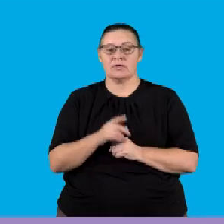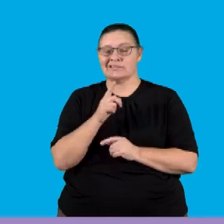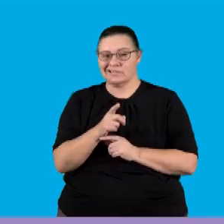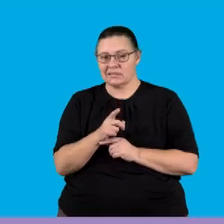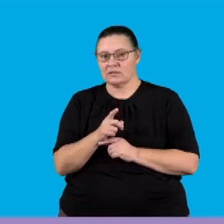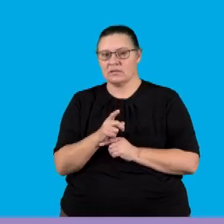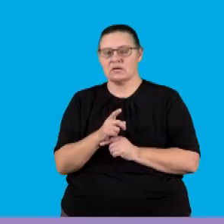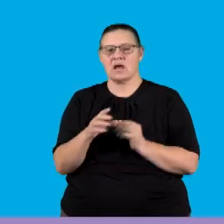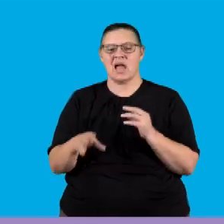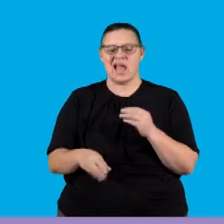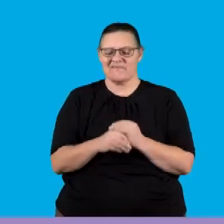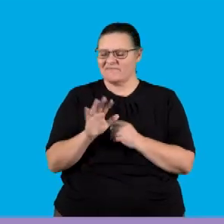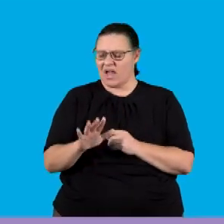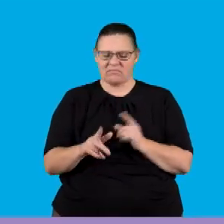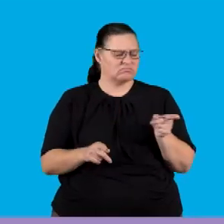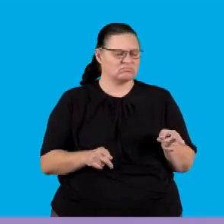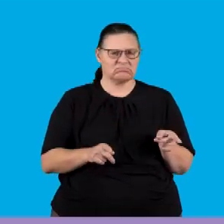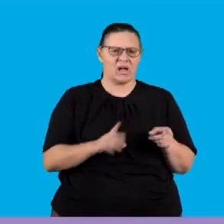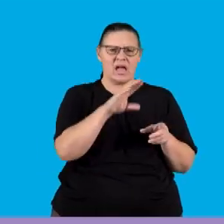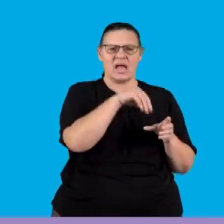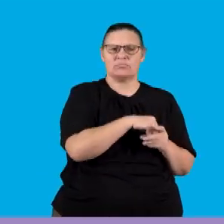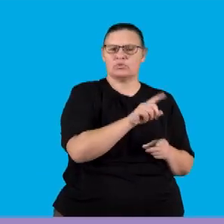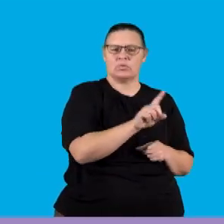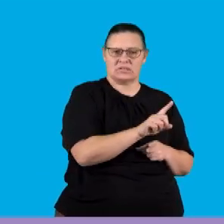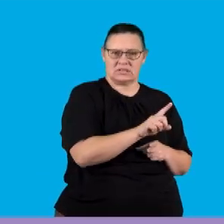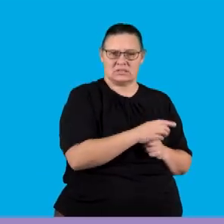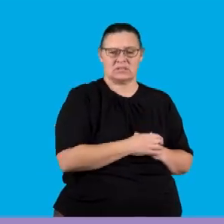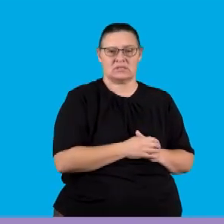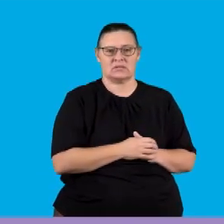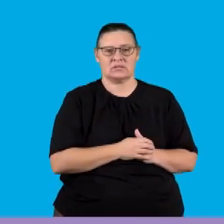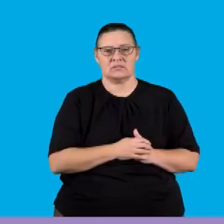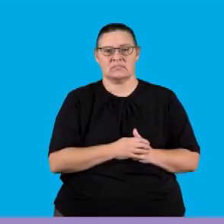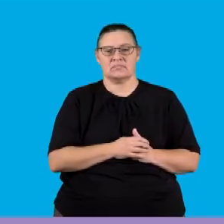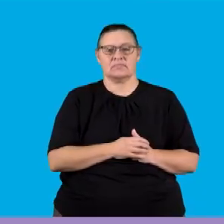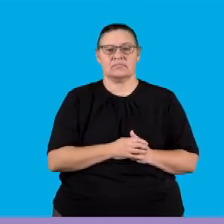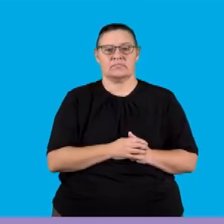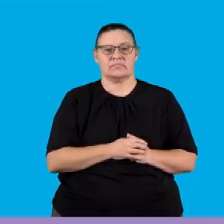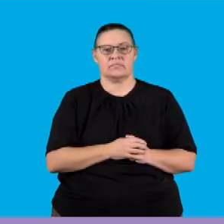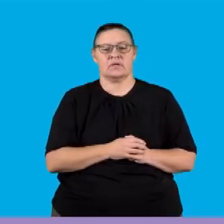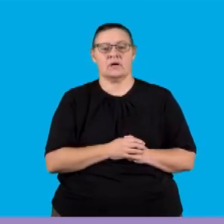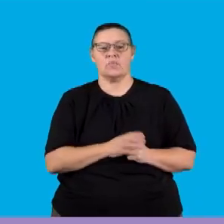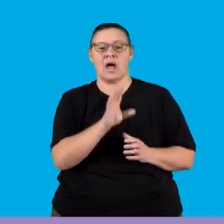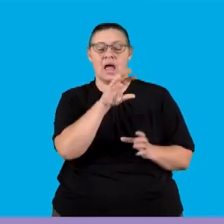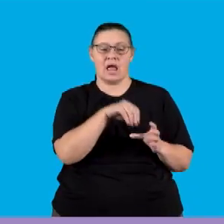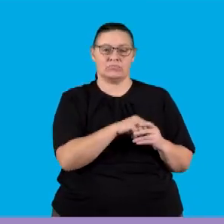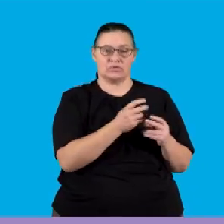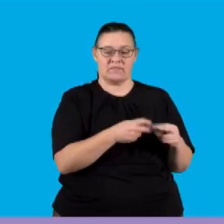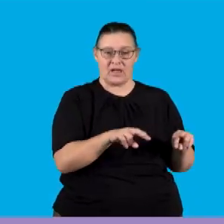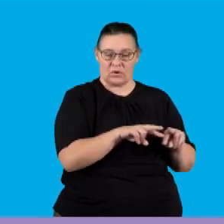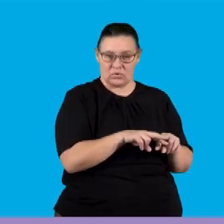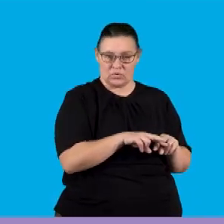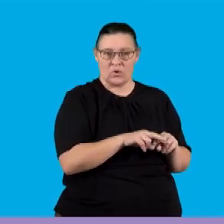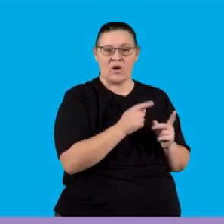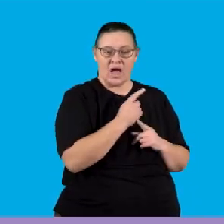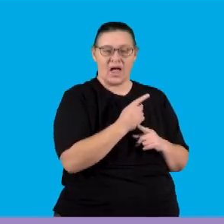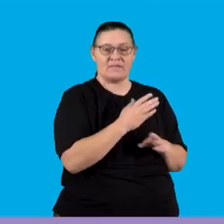adding 5 to? Of course, yes, we are adding 5 to our input values. And we know that now that